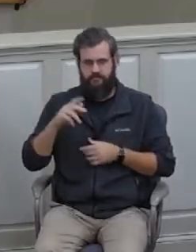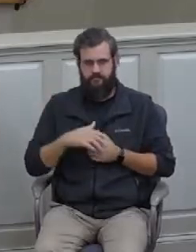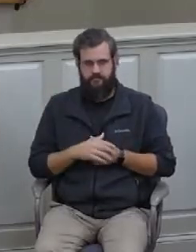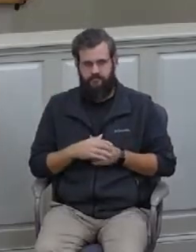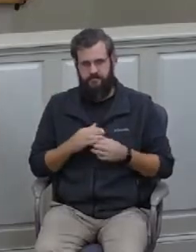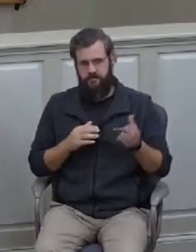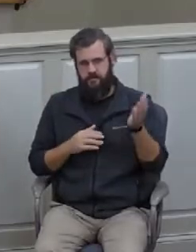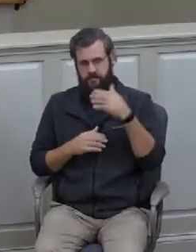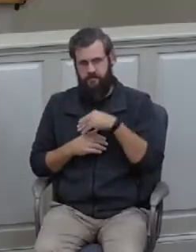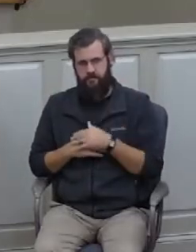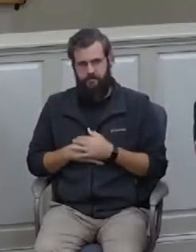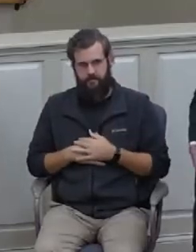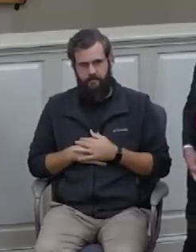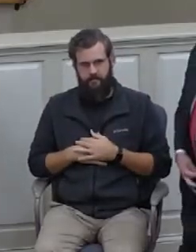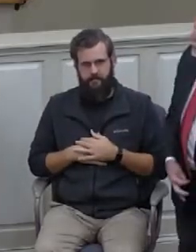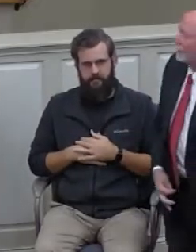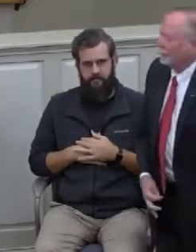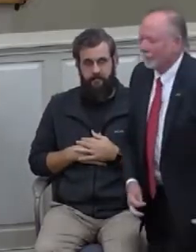Come on up here.